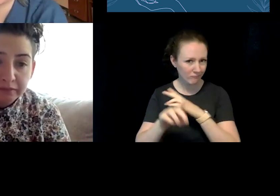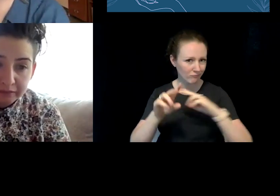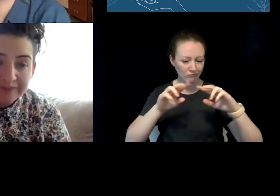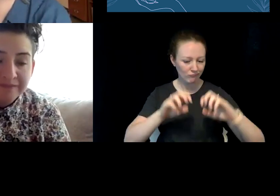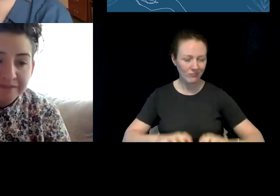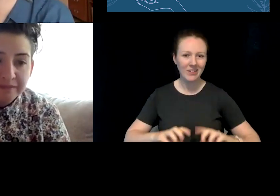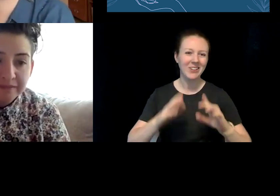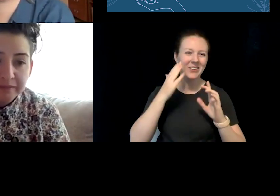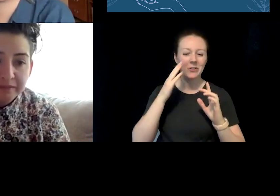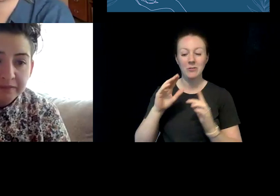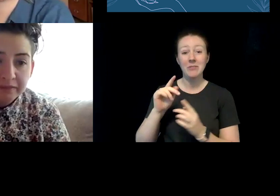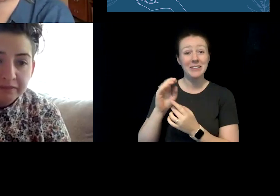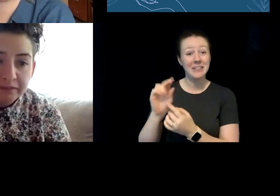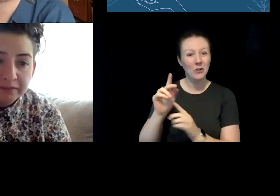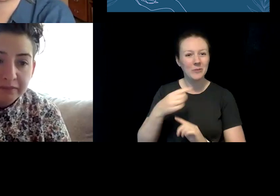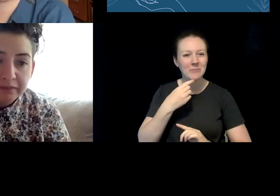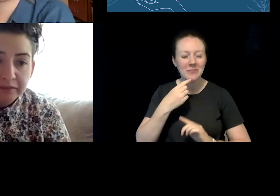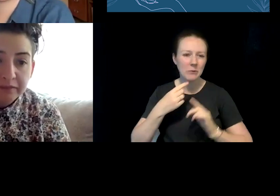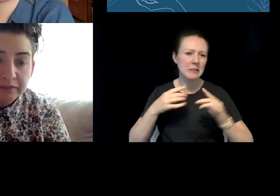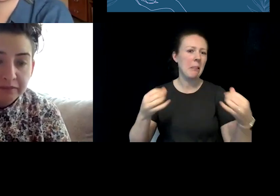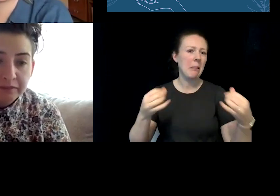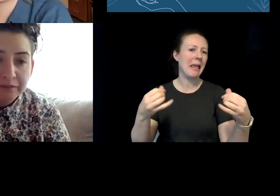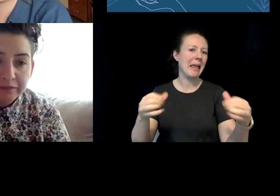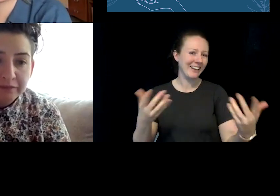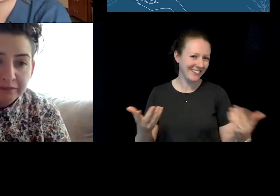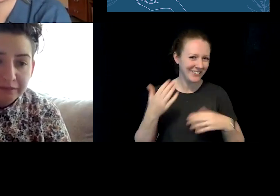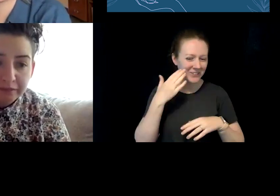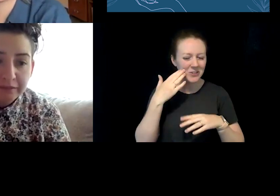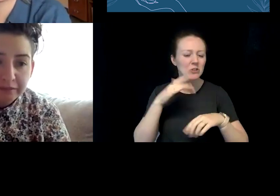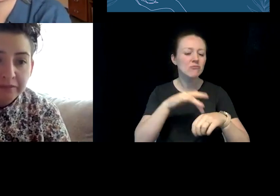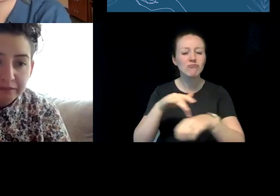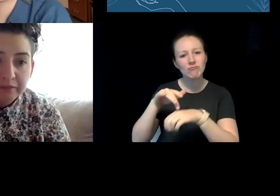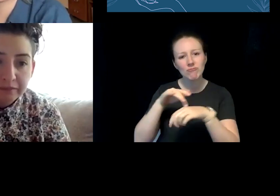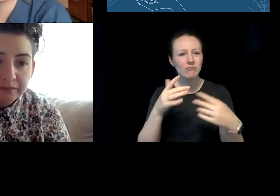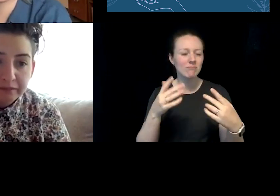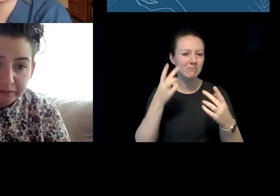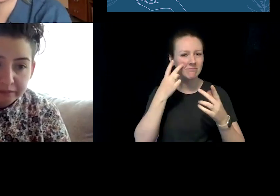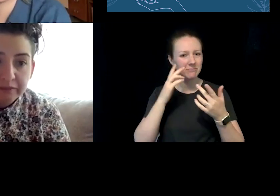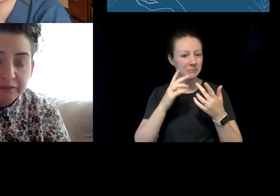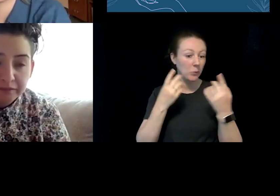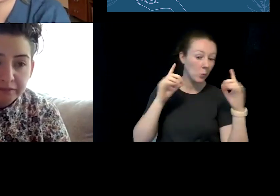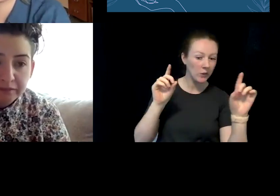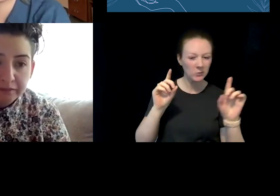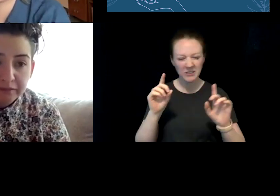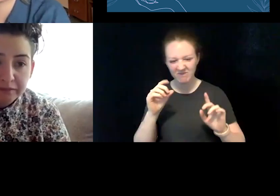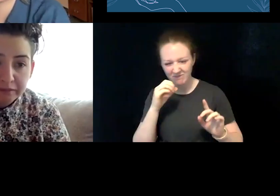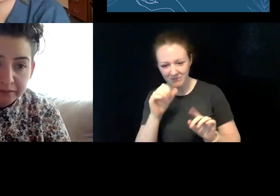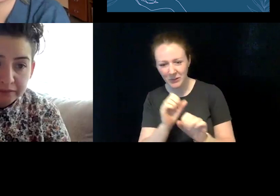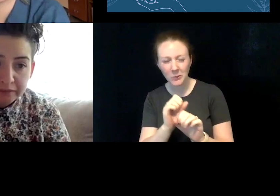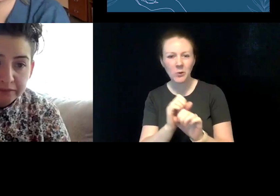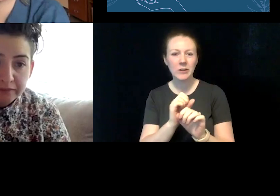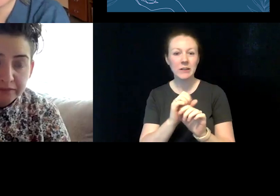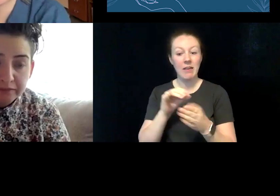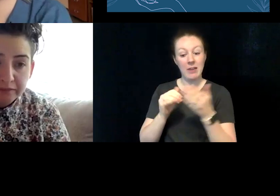played. And that for me also laid the groundwork for a process that I was going to be able to bring into the actual